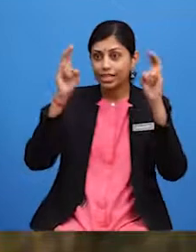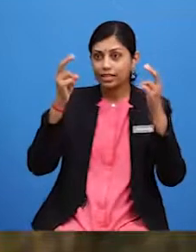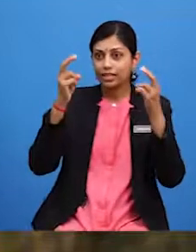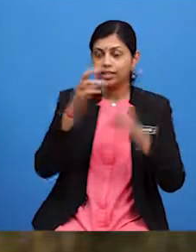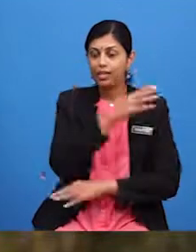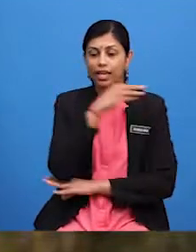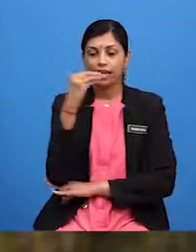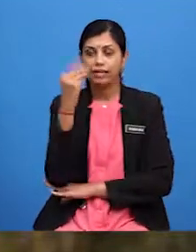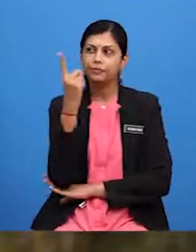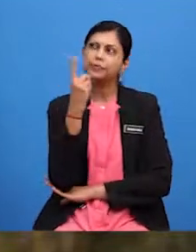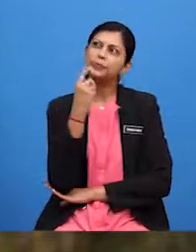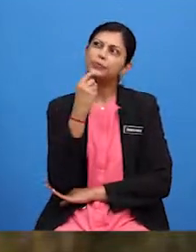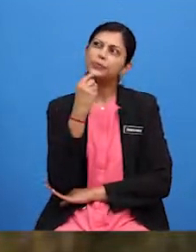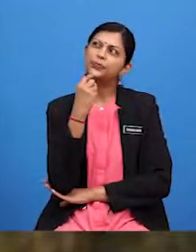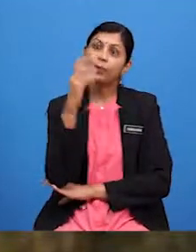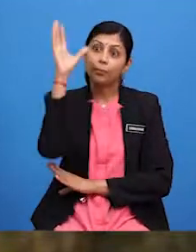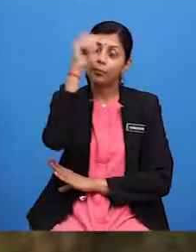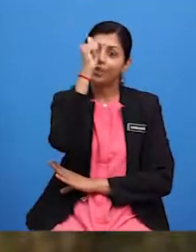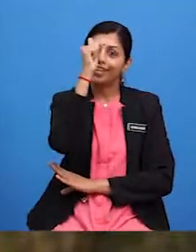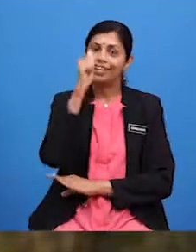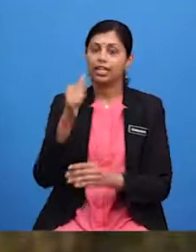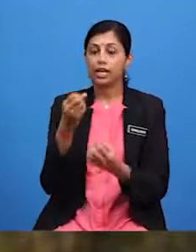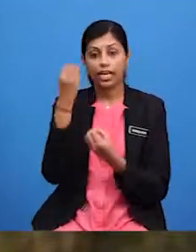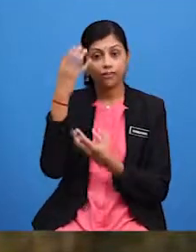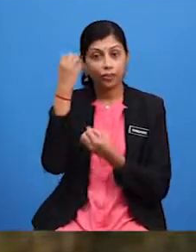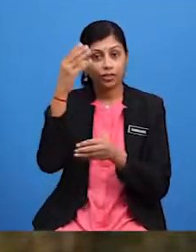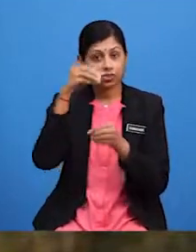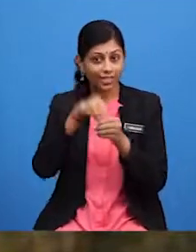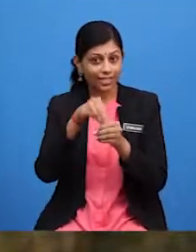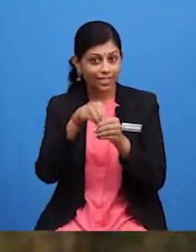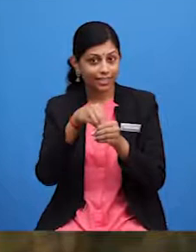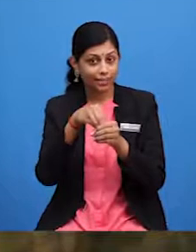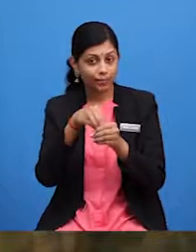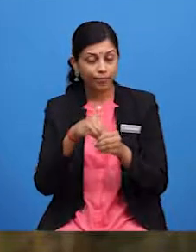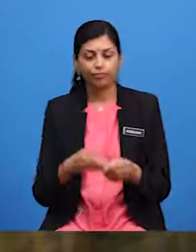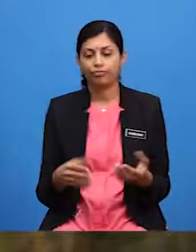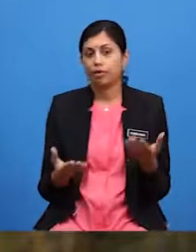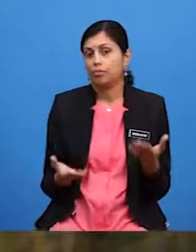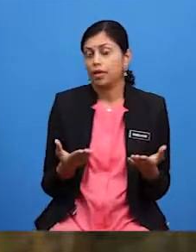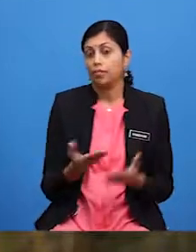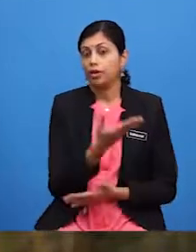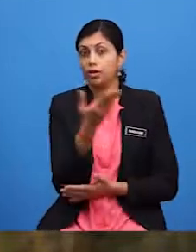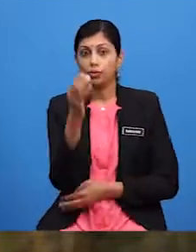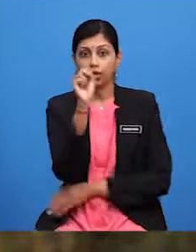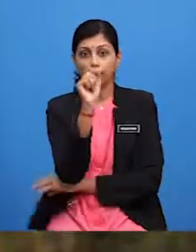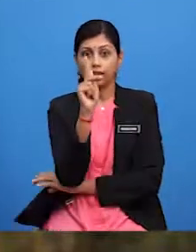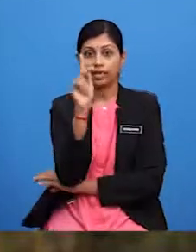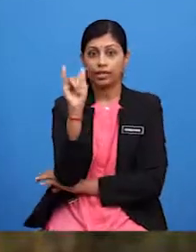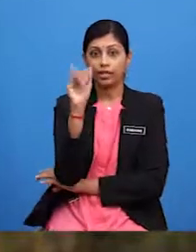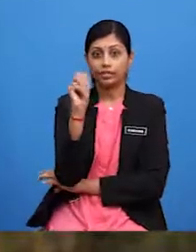in the text. While reading, you will skim and scan for